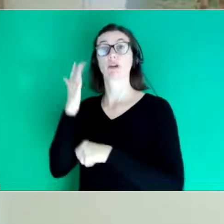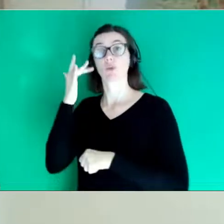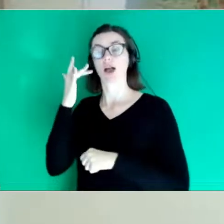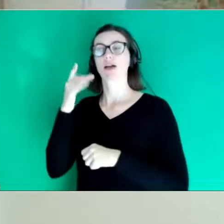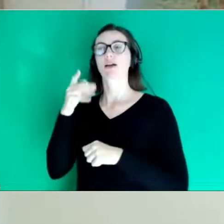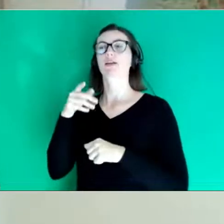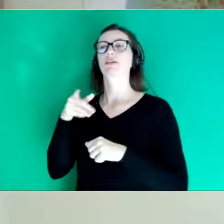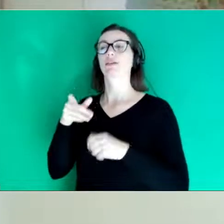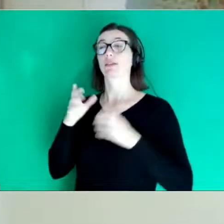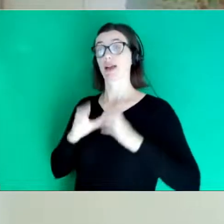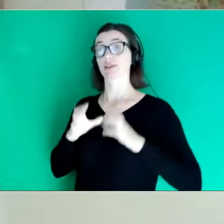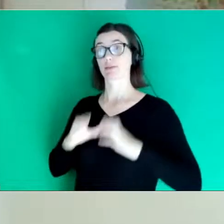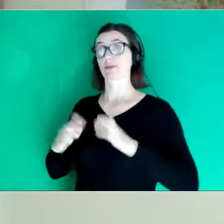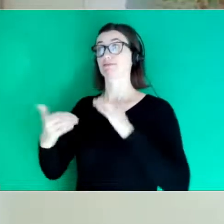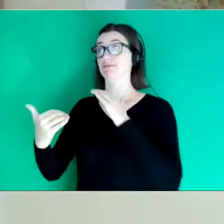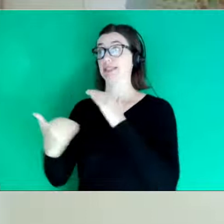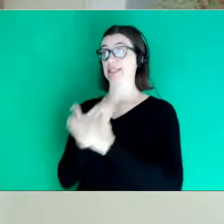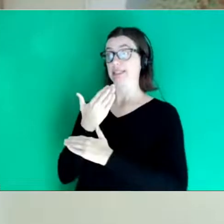some exceptions.